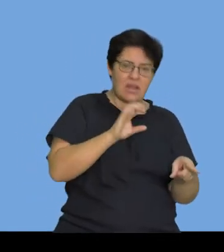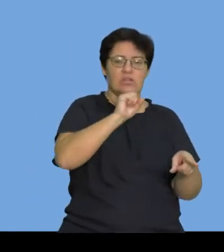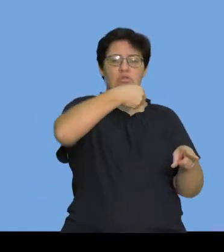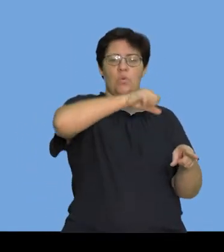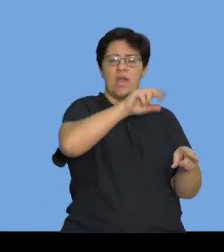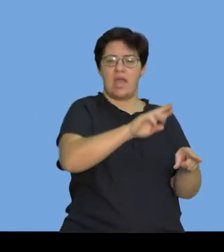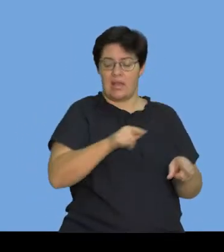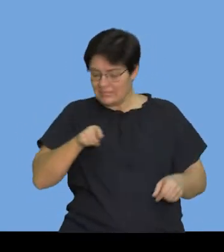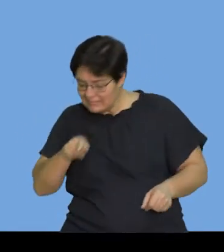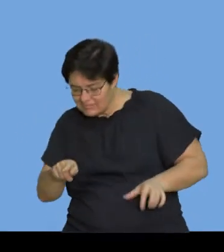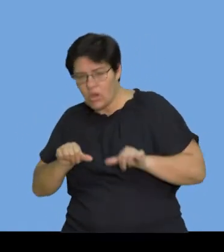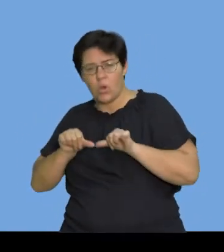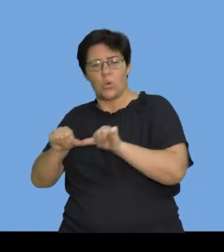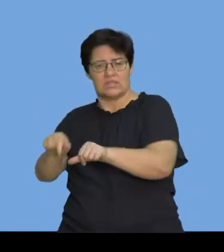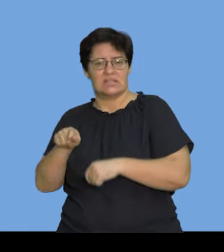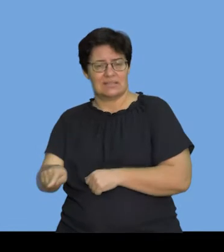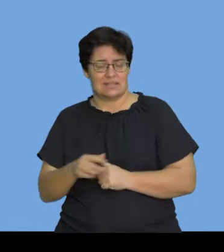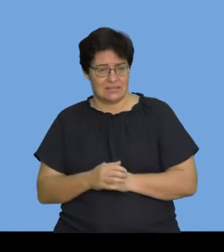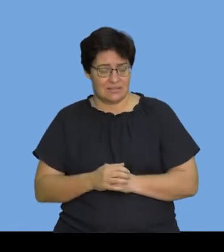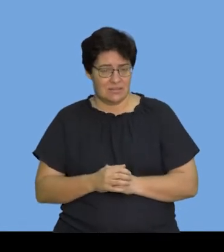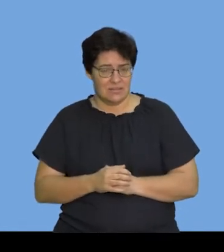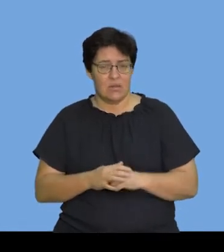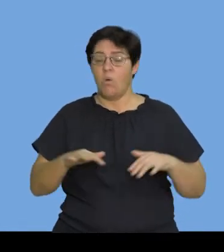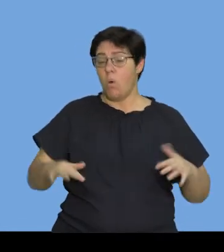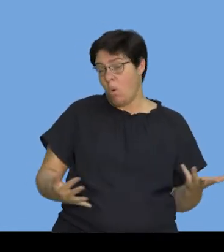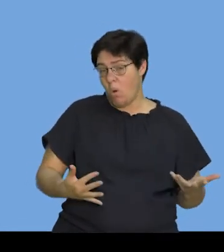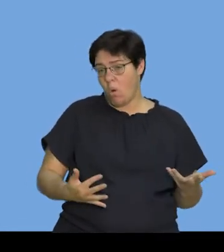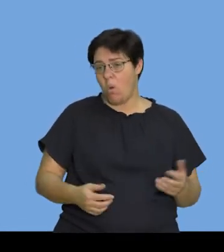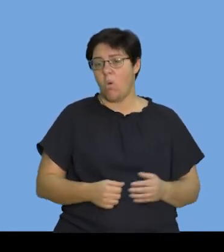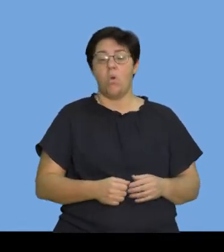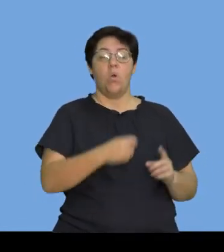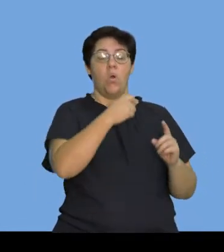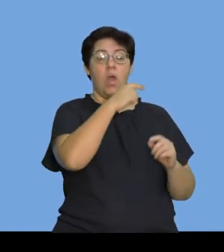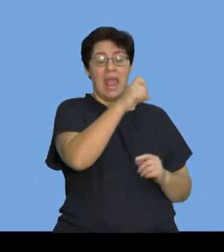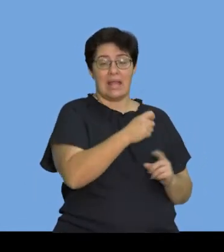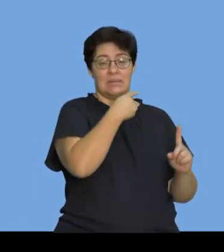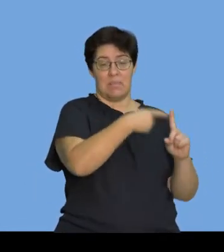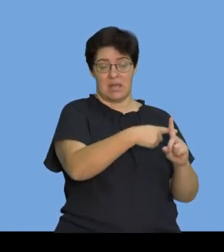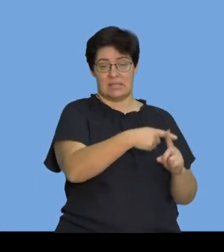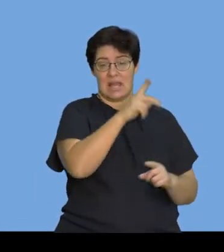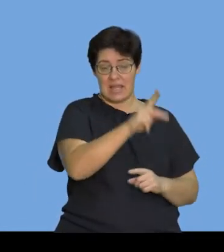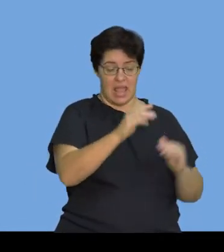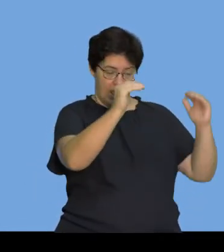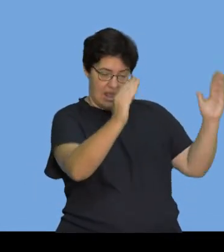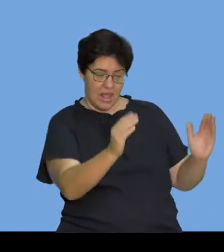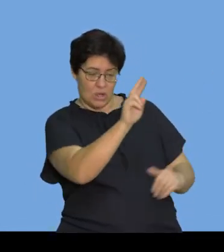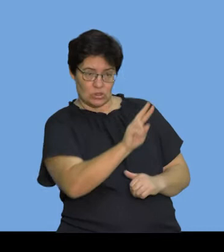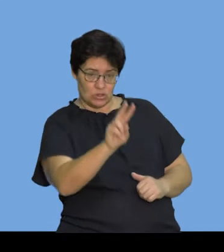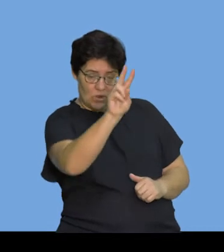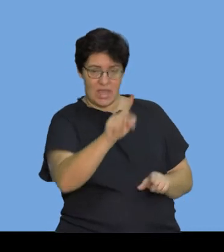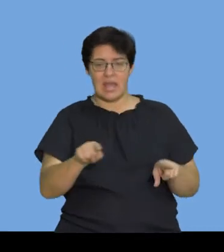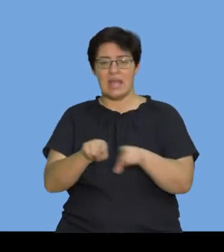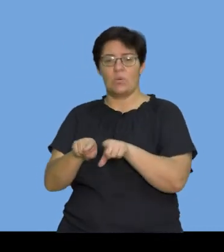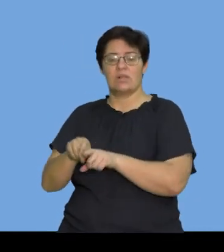is a constant, right? Or x plus k all squared equal to